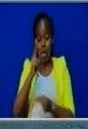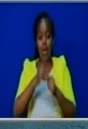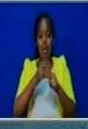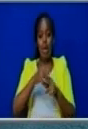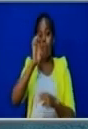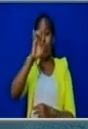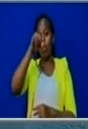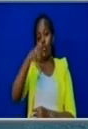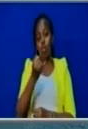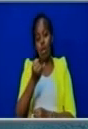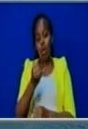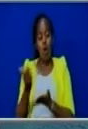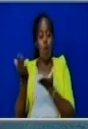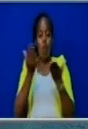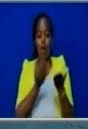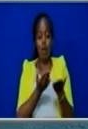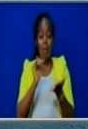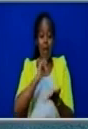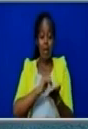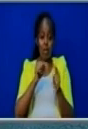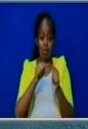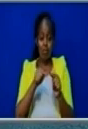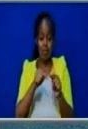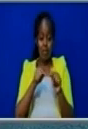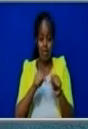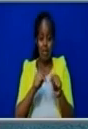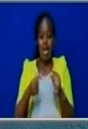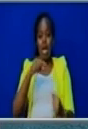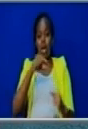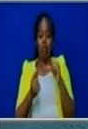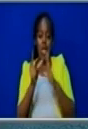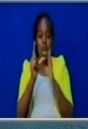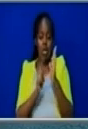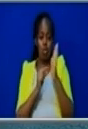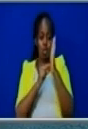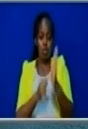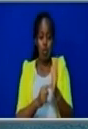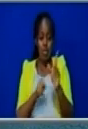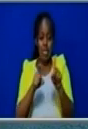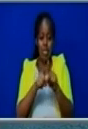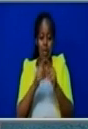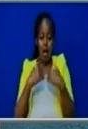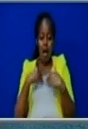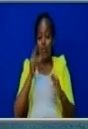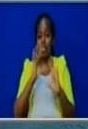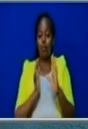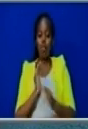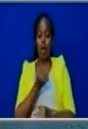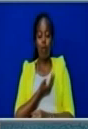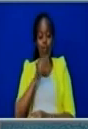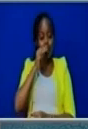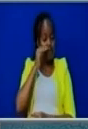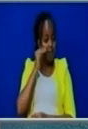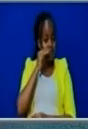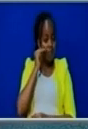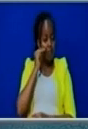EJ Washington, and welcome to this chemistry lesson show. My colleague in the sign language doc is Maureen